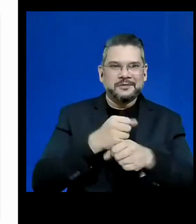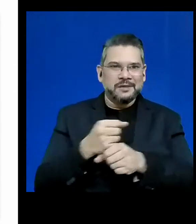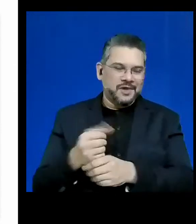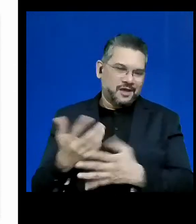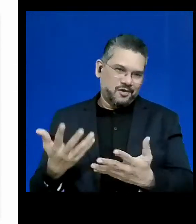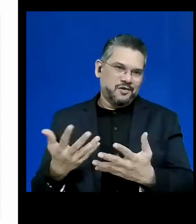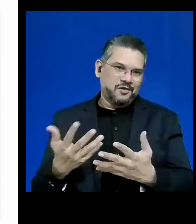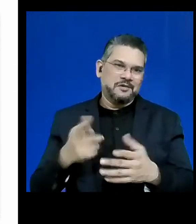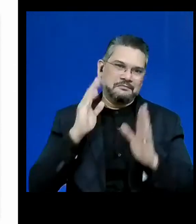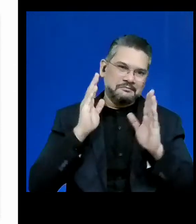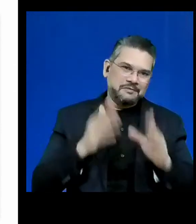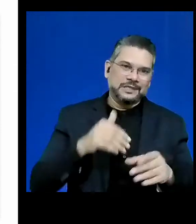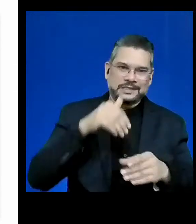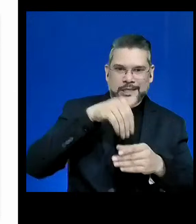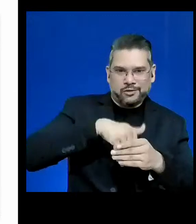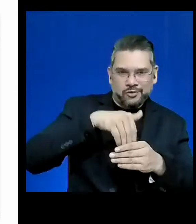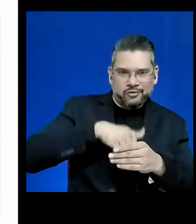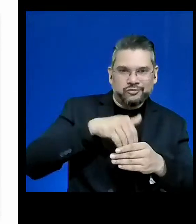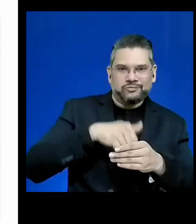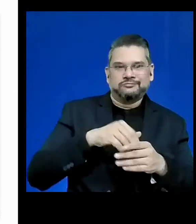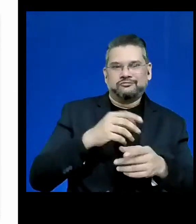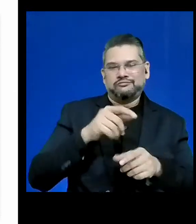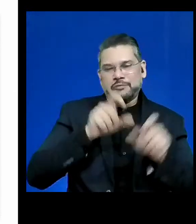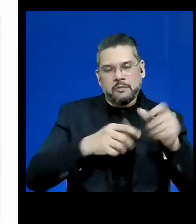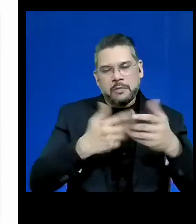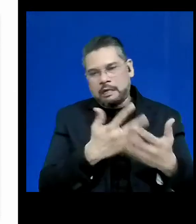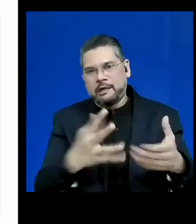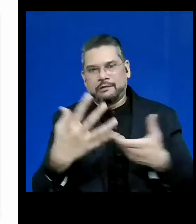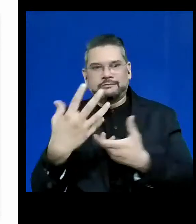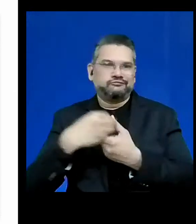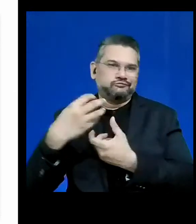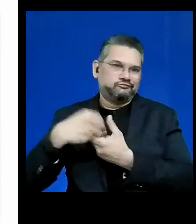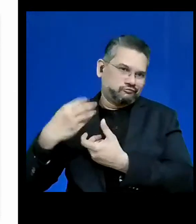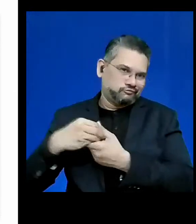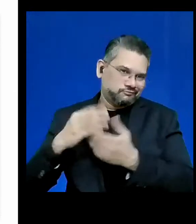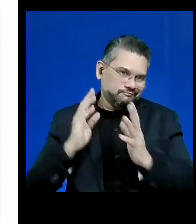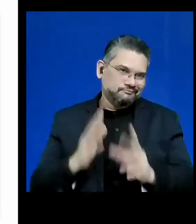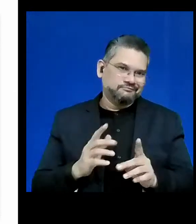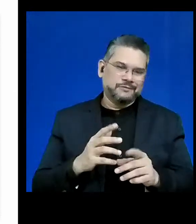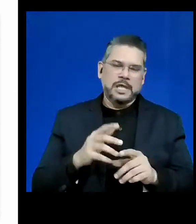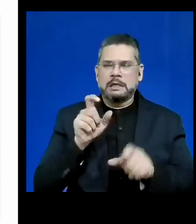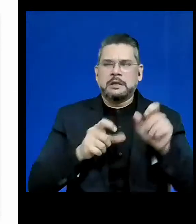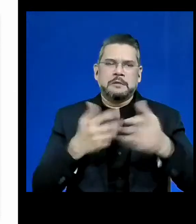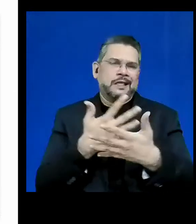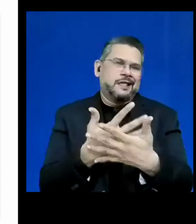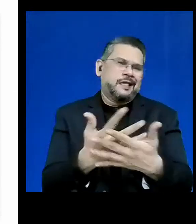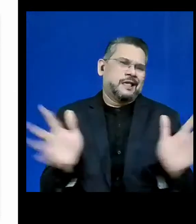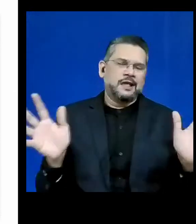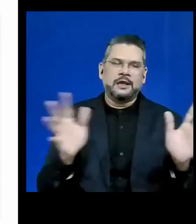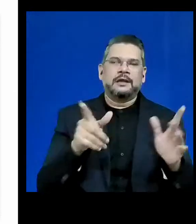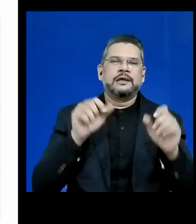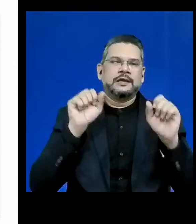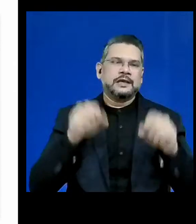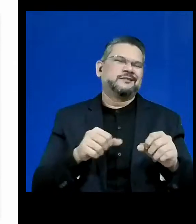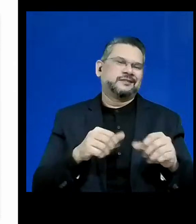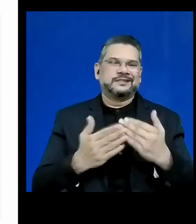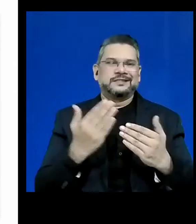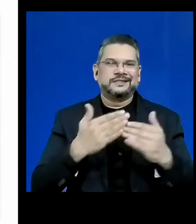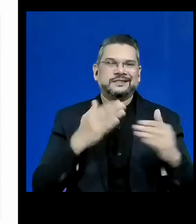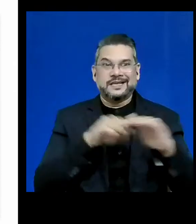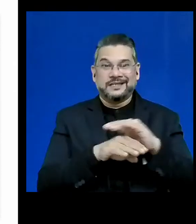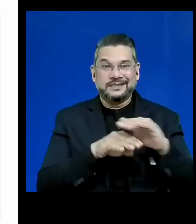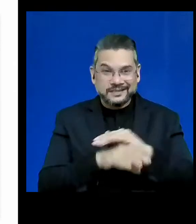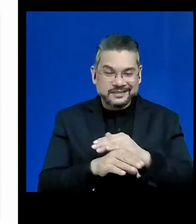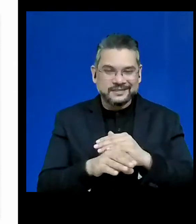content inclusively, and that just means that making sure that everybody can access and